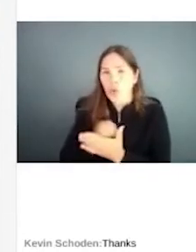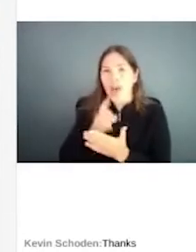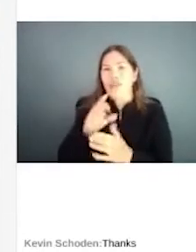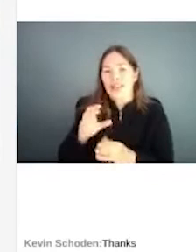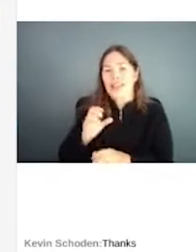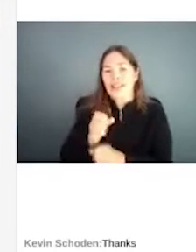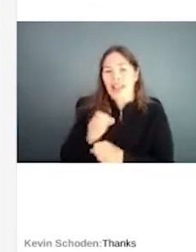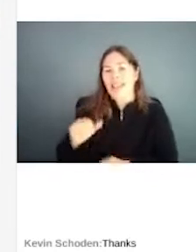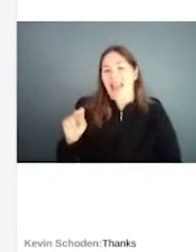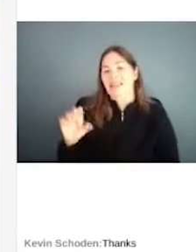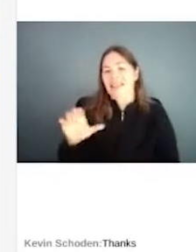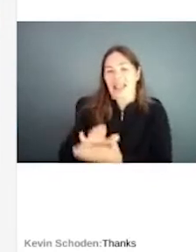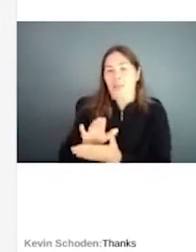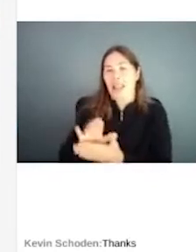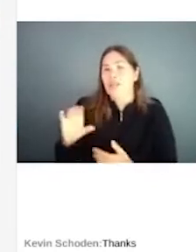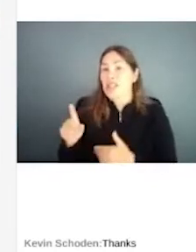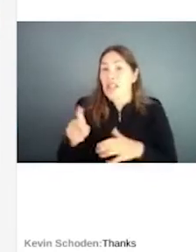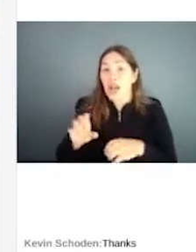Scholar on your diploma.